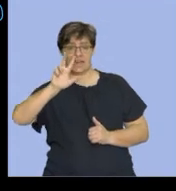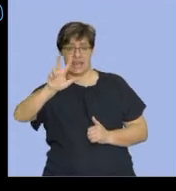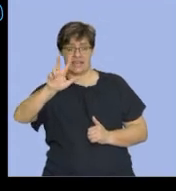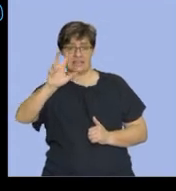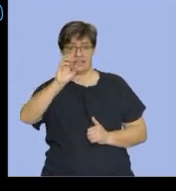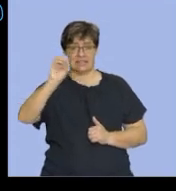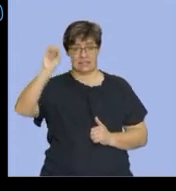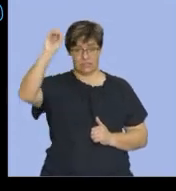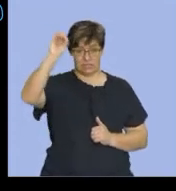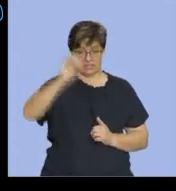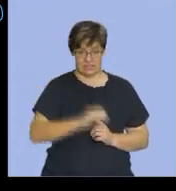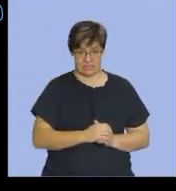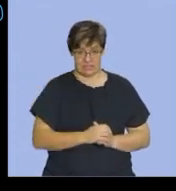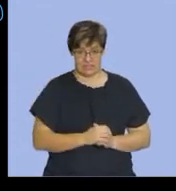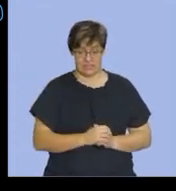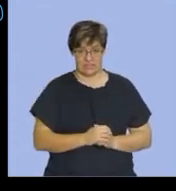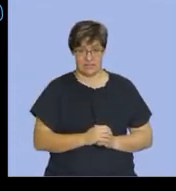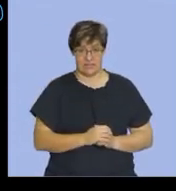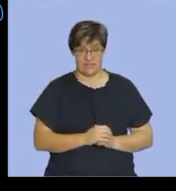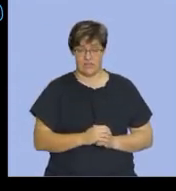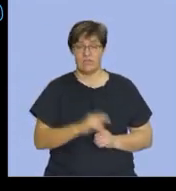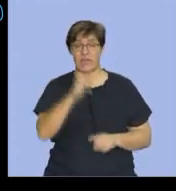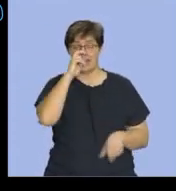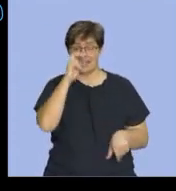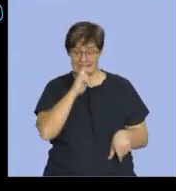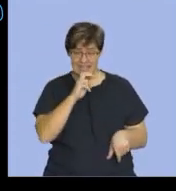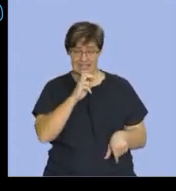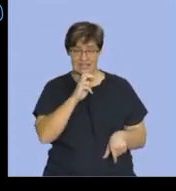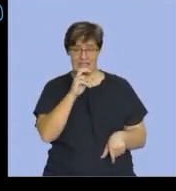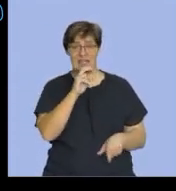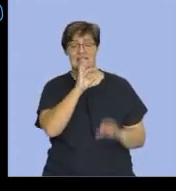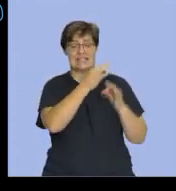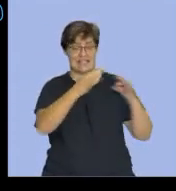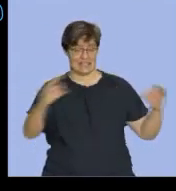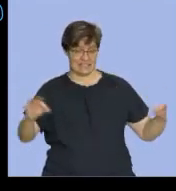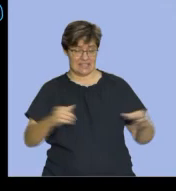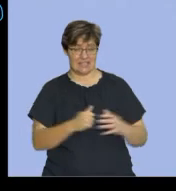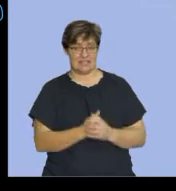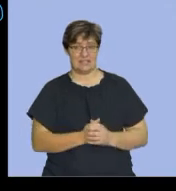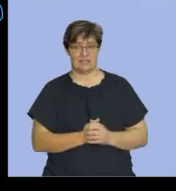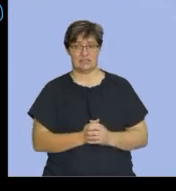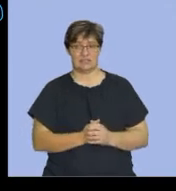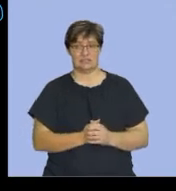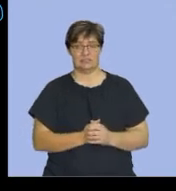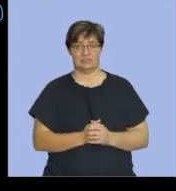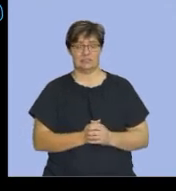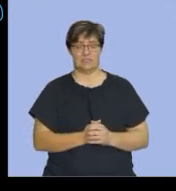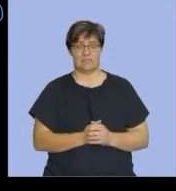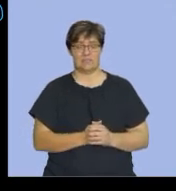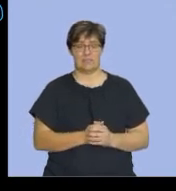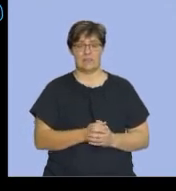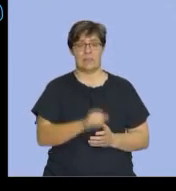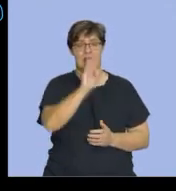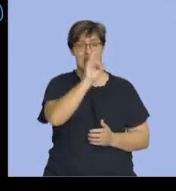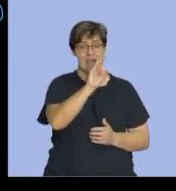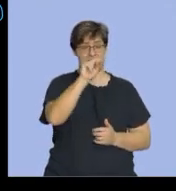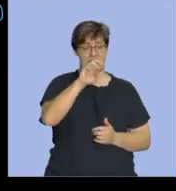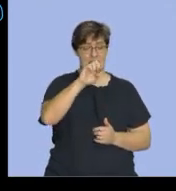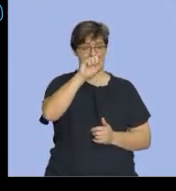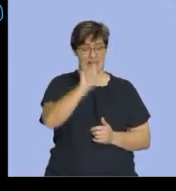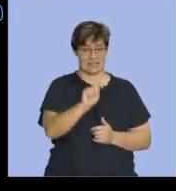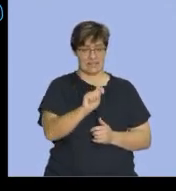52.78 degrees. We need to write it as a sentence. So my F net,